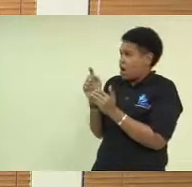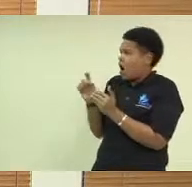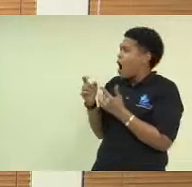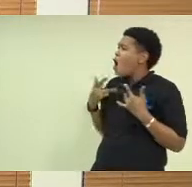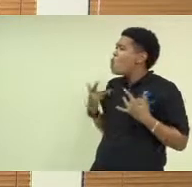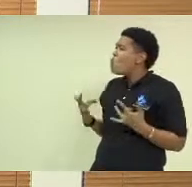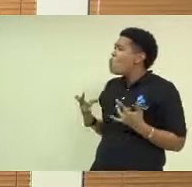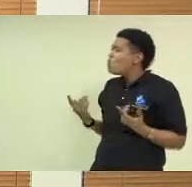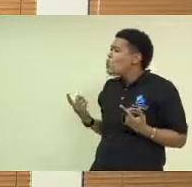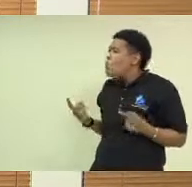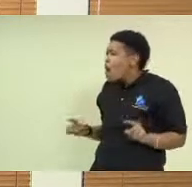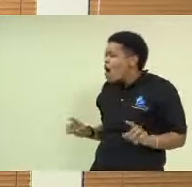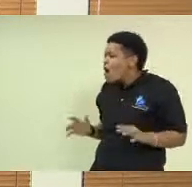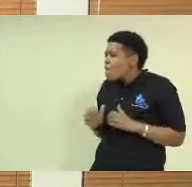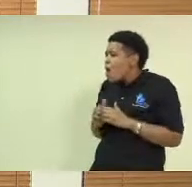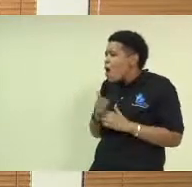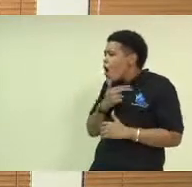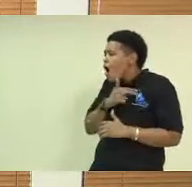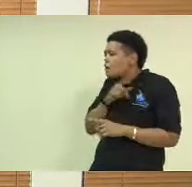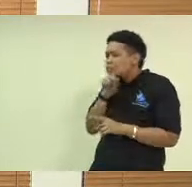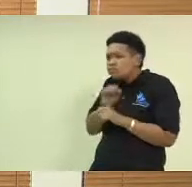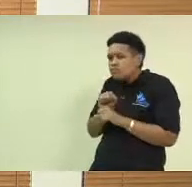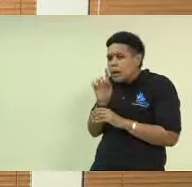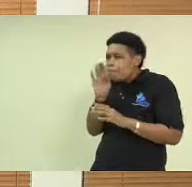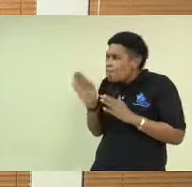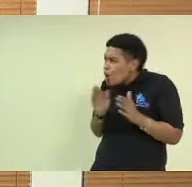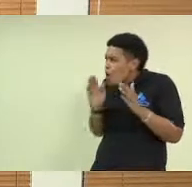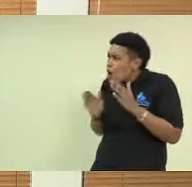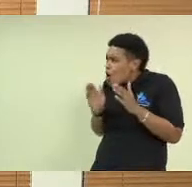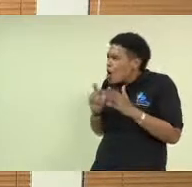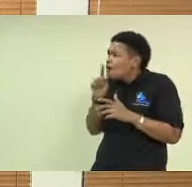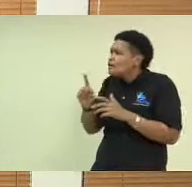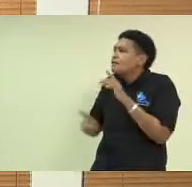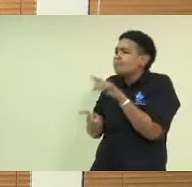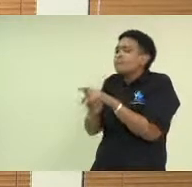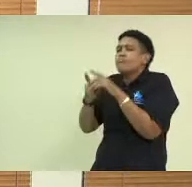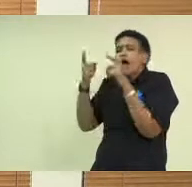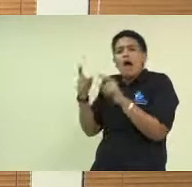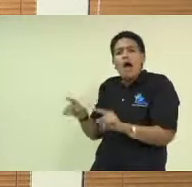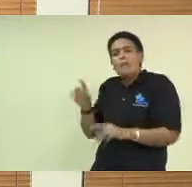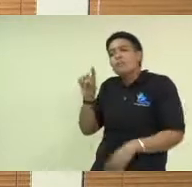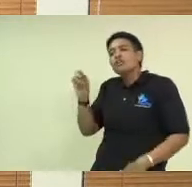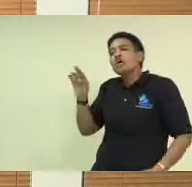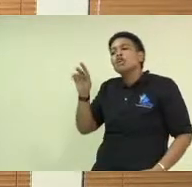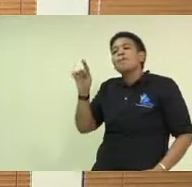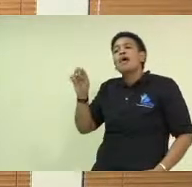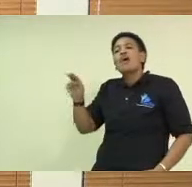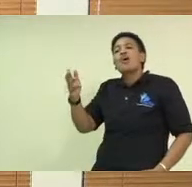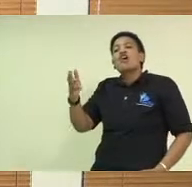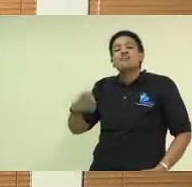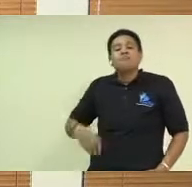happening and how does a hospital prepare for this kind of eventuality. Dr. Baker?